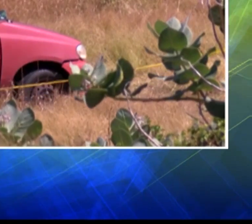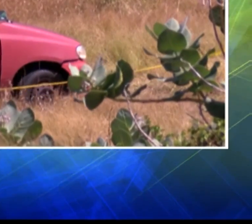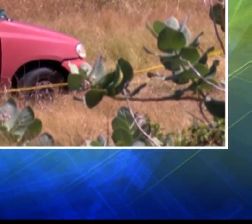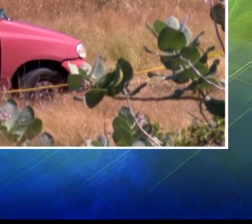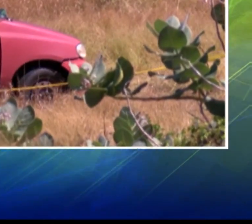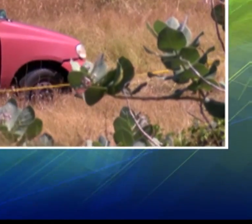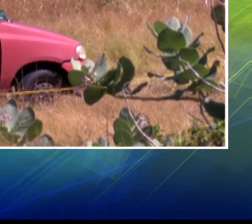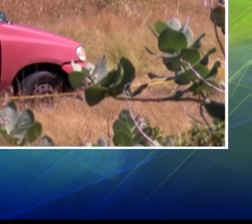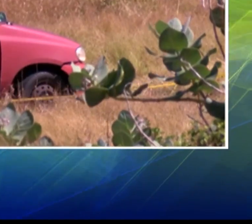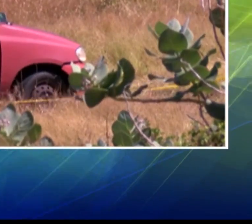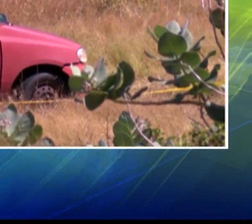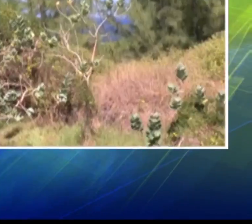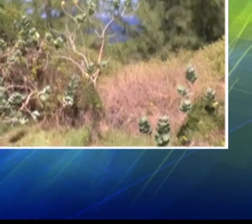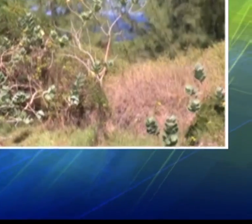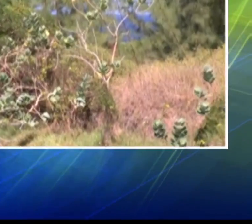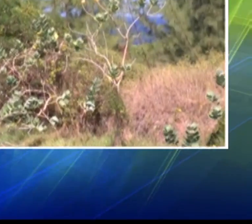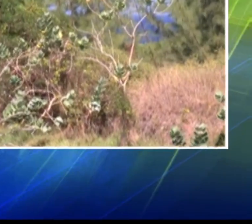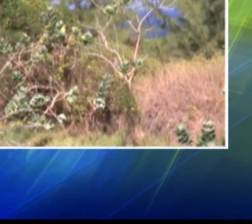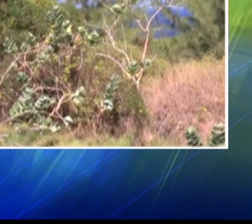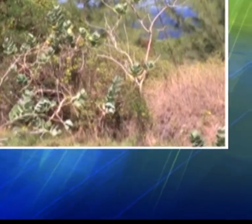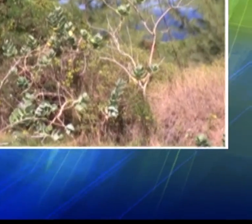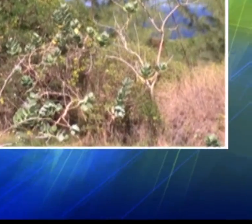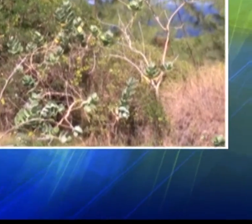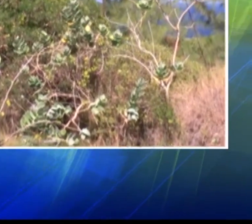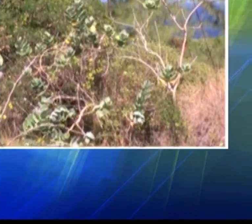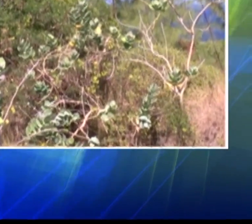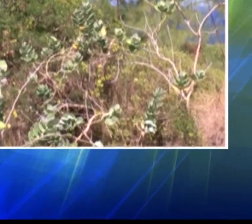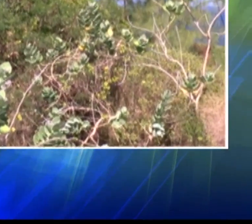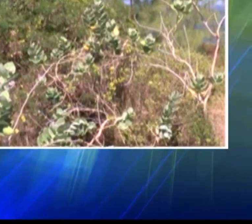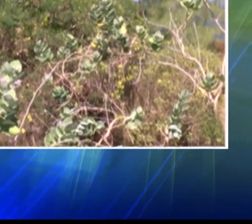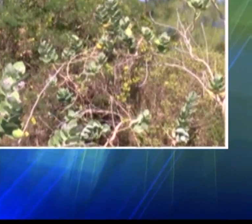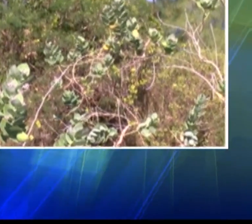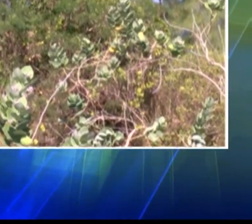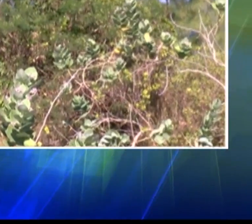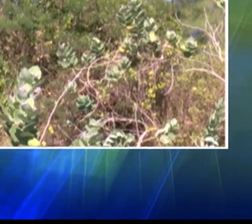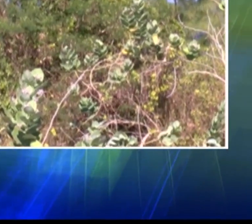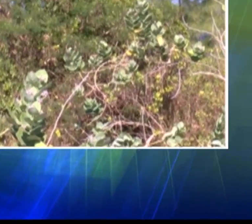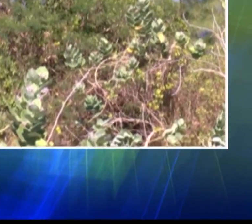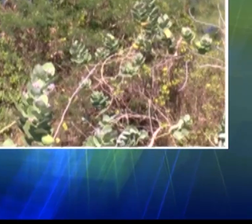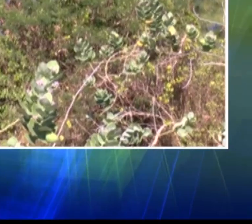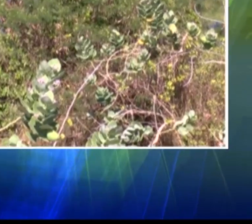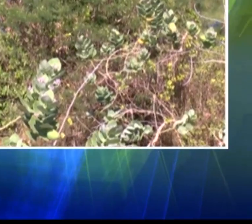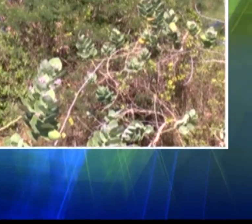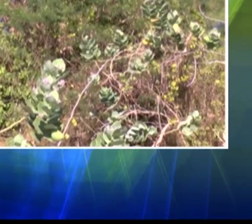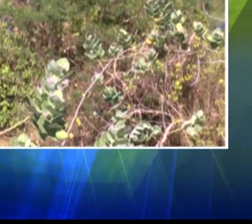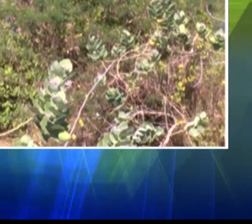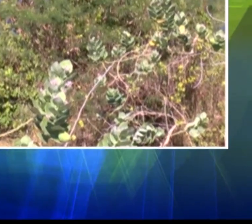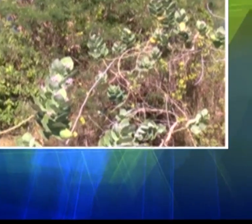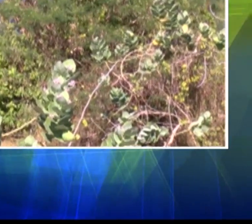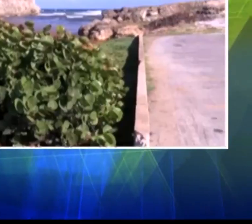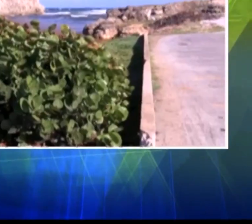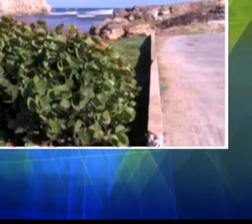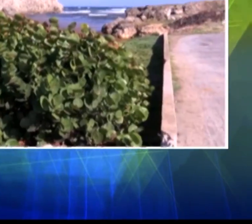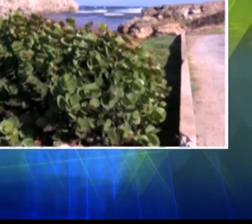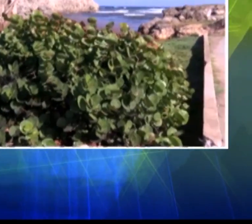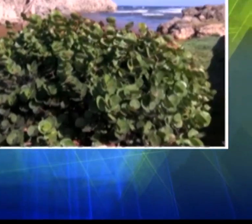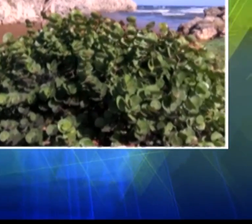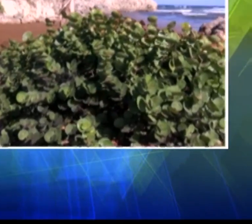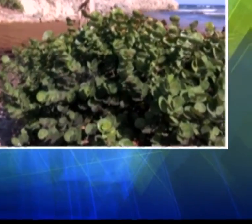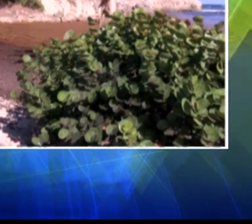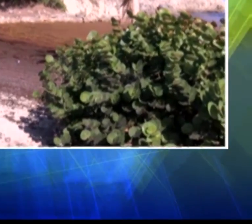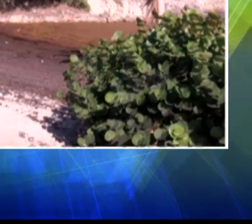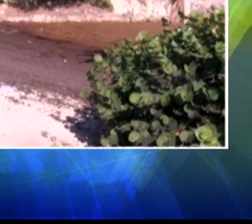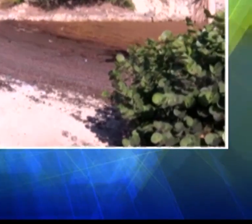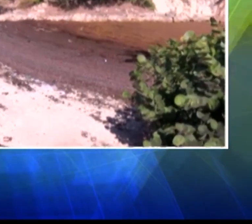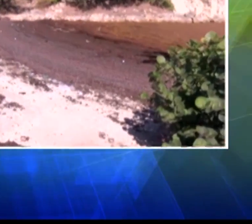between 55 and 70 years. The other woman whose body was found at River Bay on Monday is believed to be between 40 and